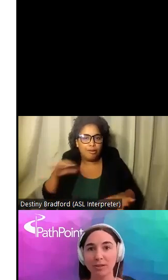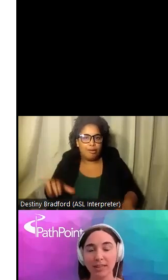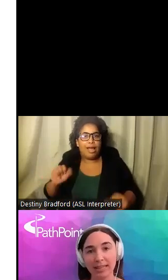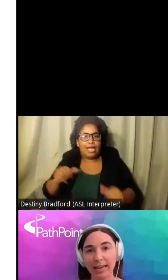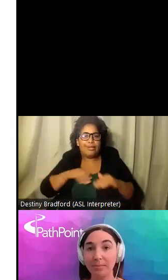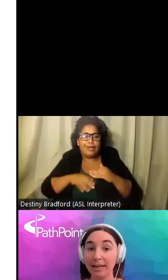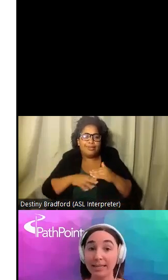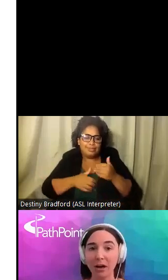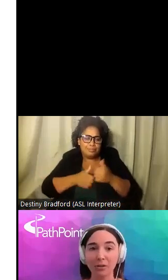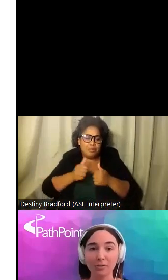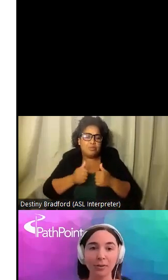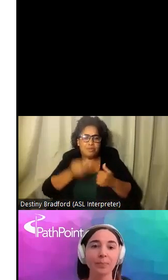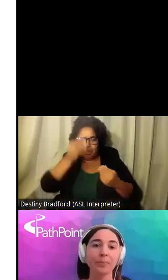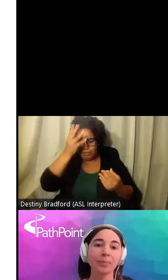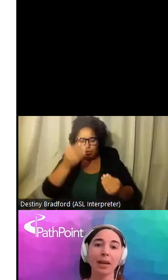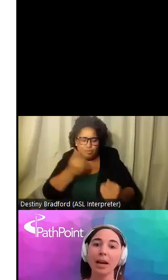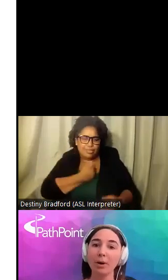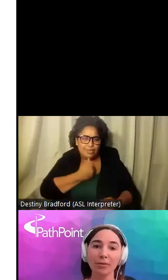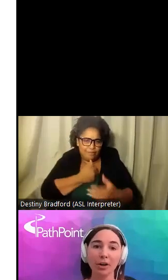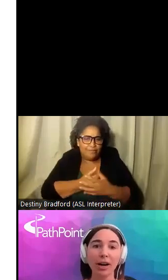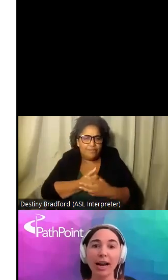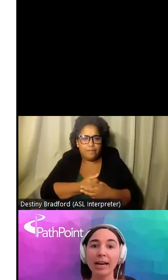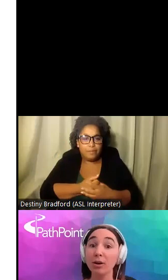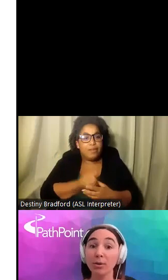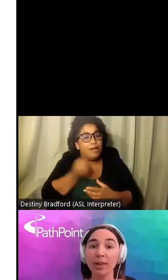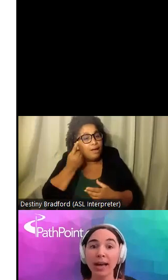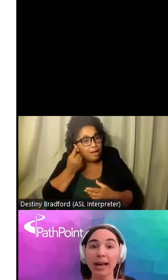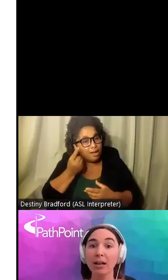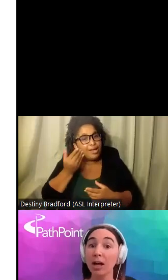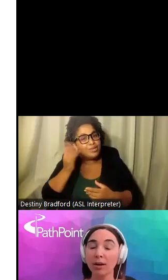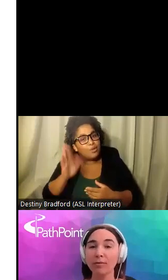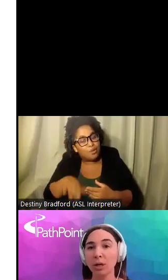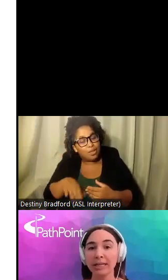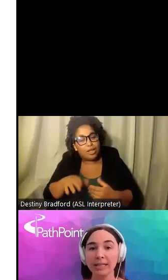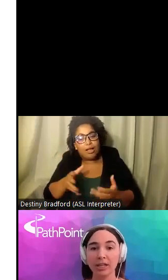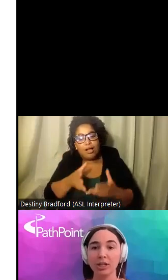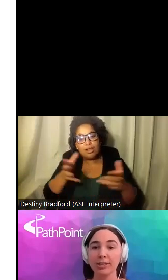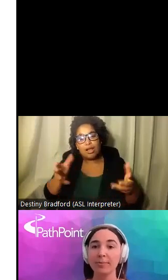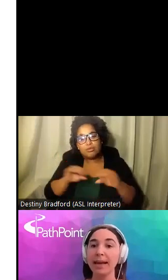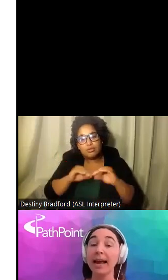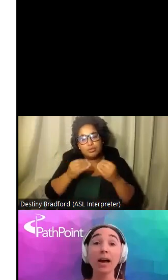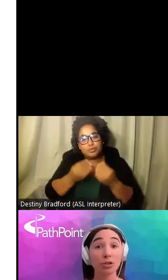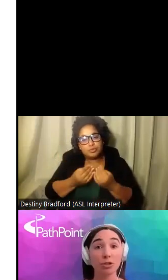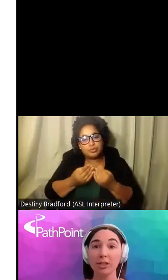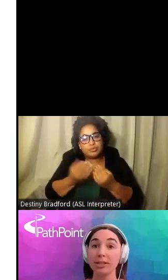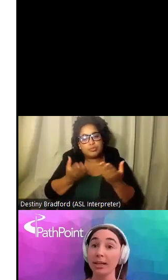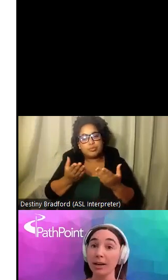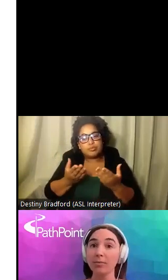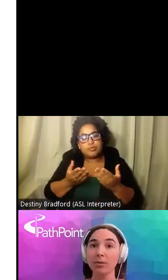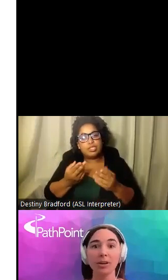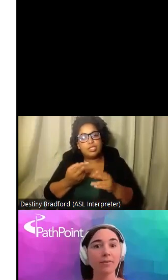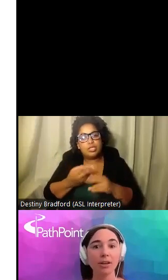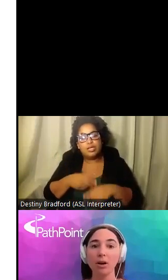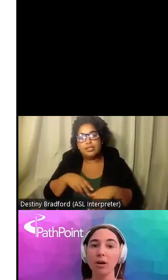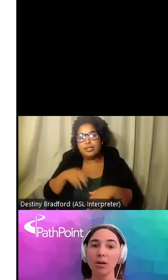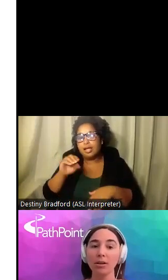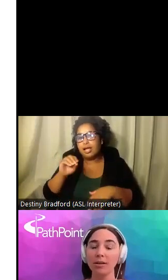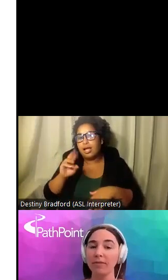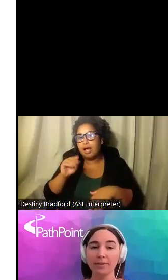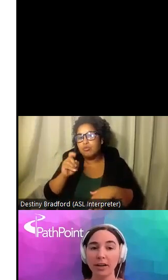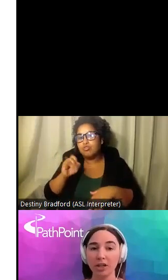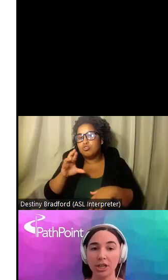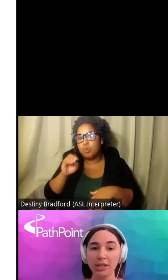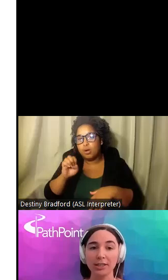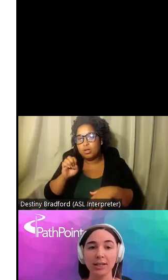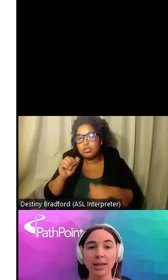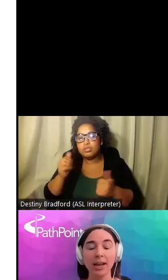access most of the data myself. However, I know that a lot of organizations may outsource some or even all of